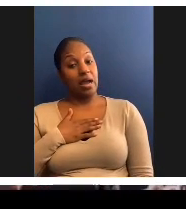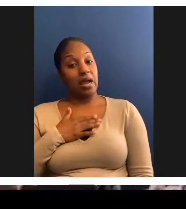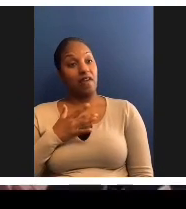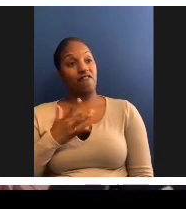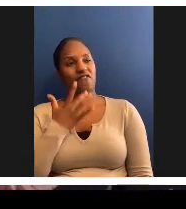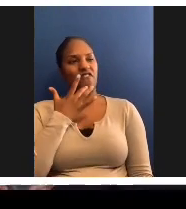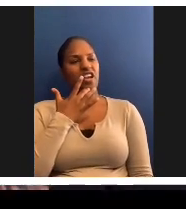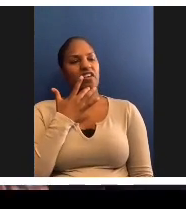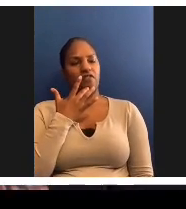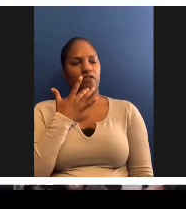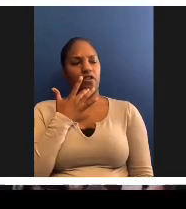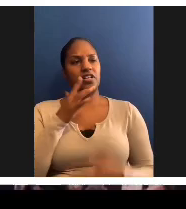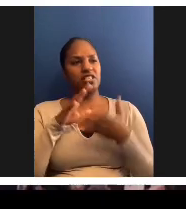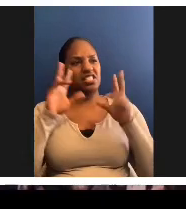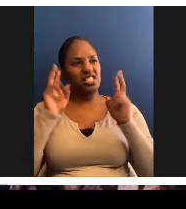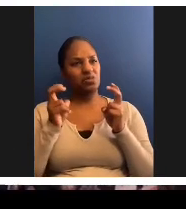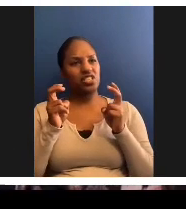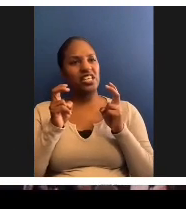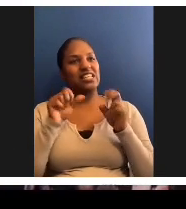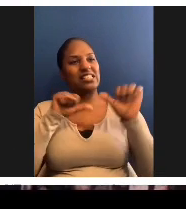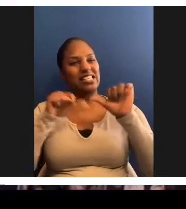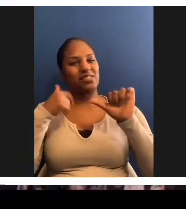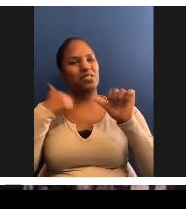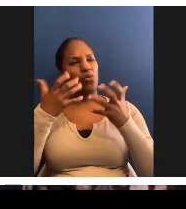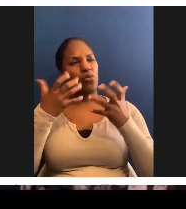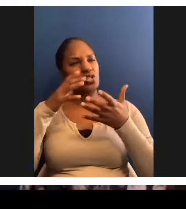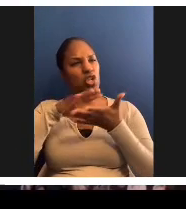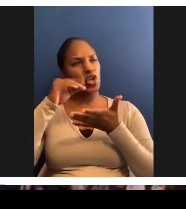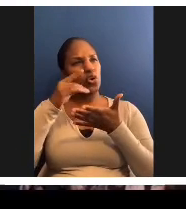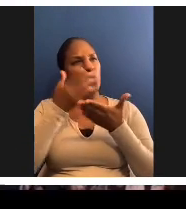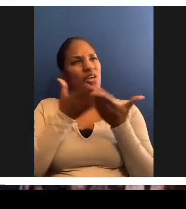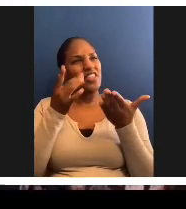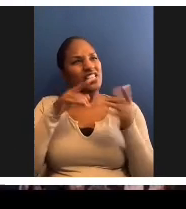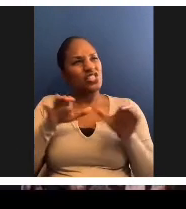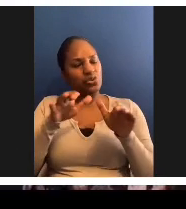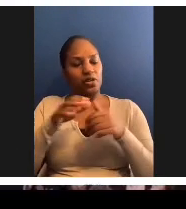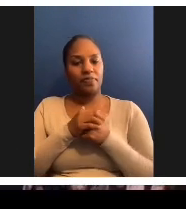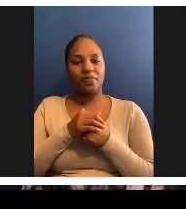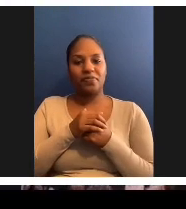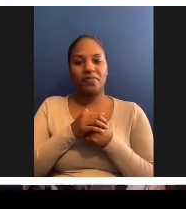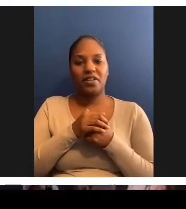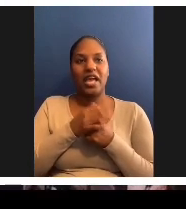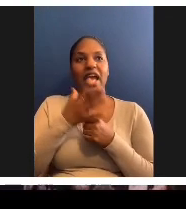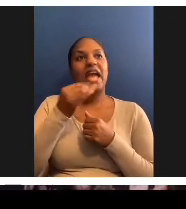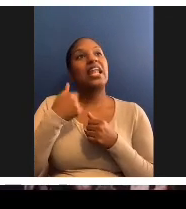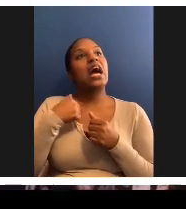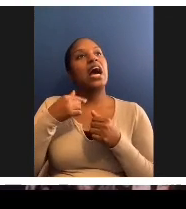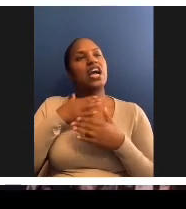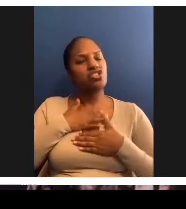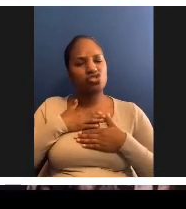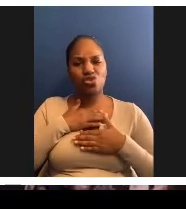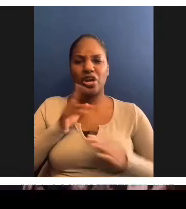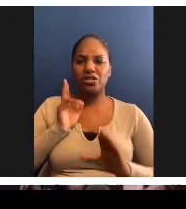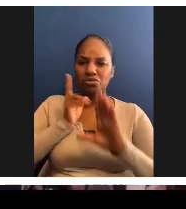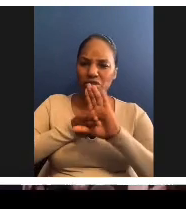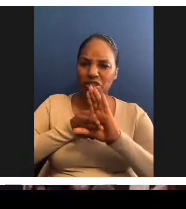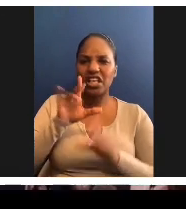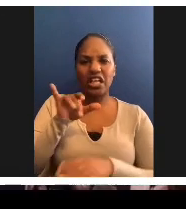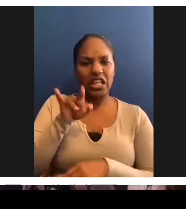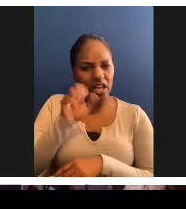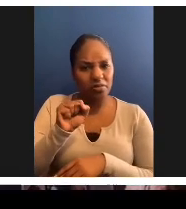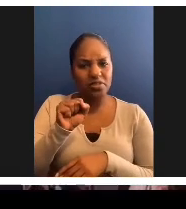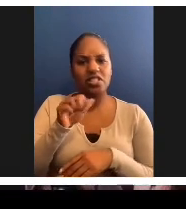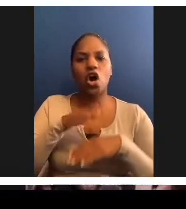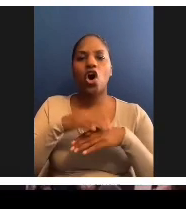like to learn my history. My favorite thing to do in high school is to do clubs on Fridays.